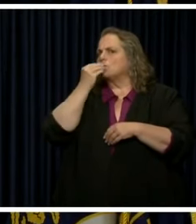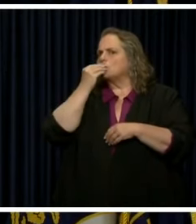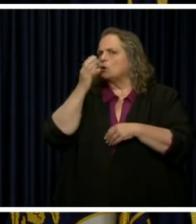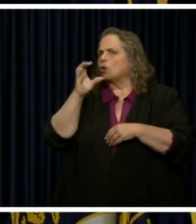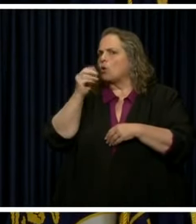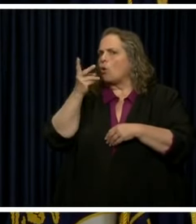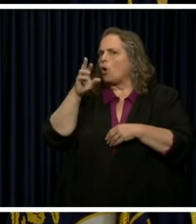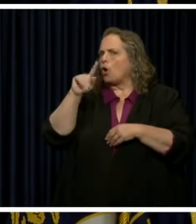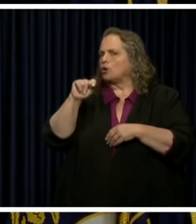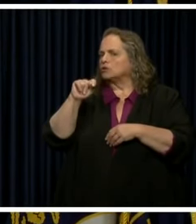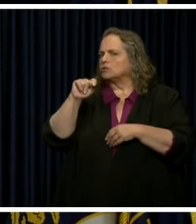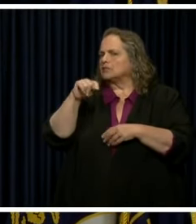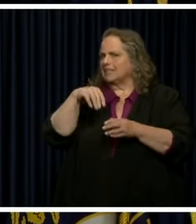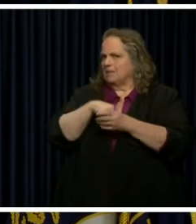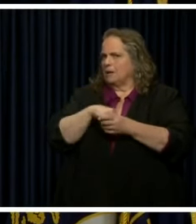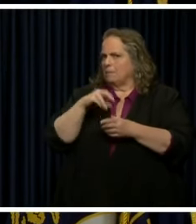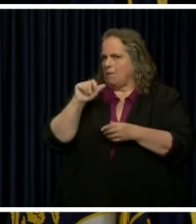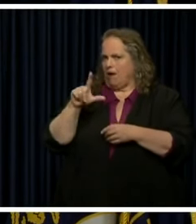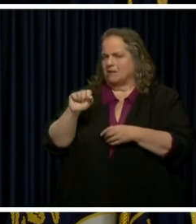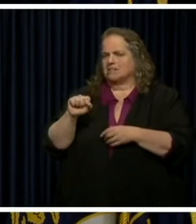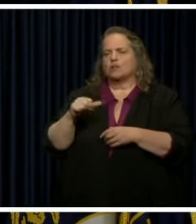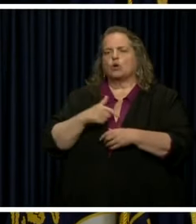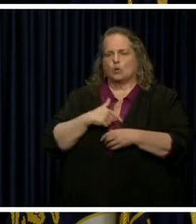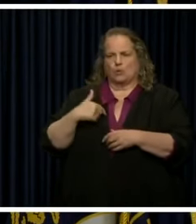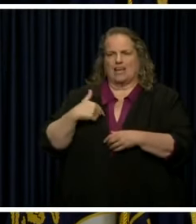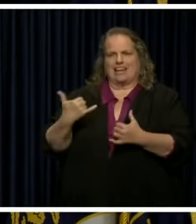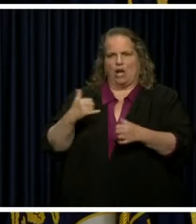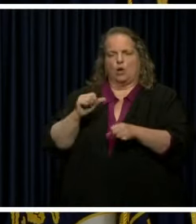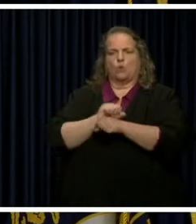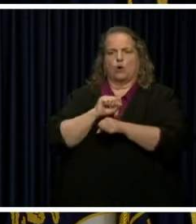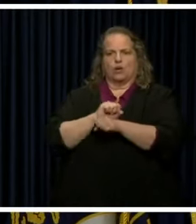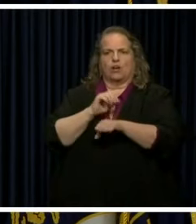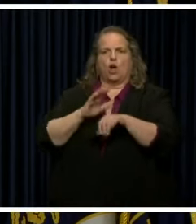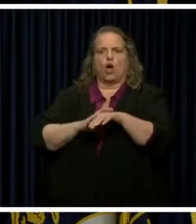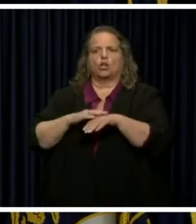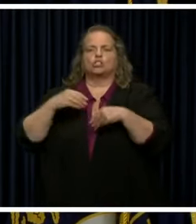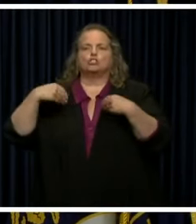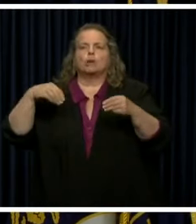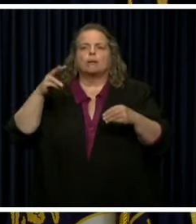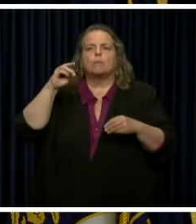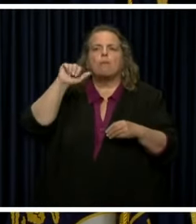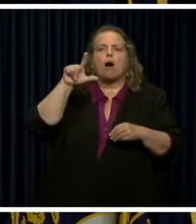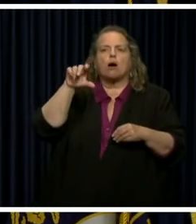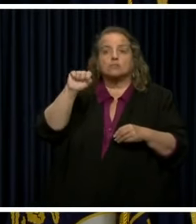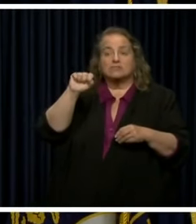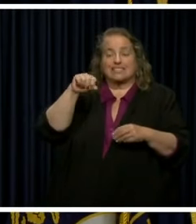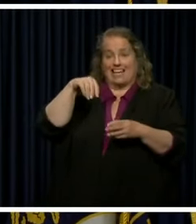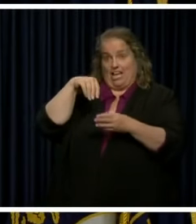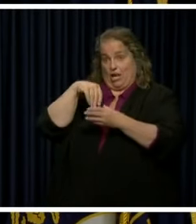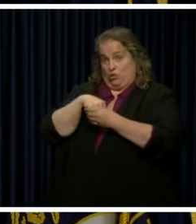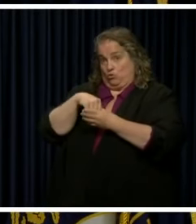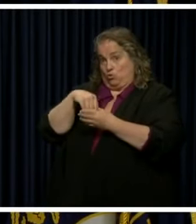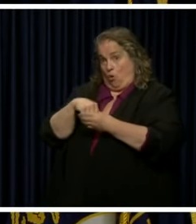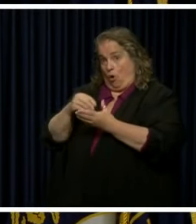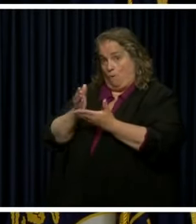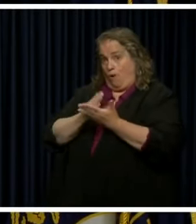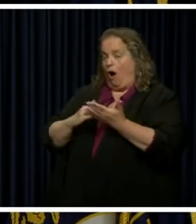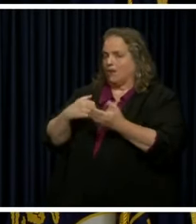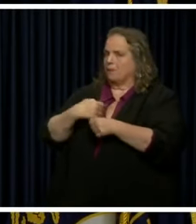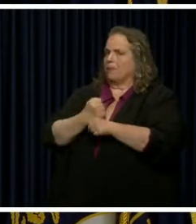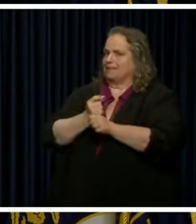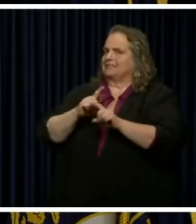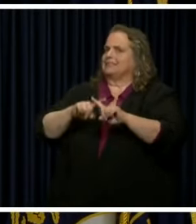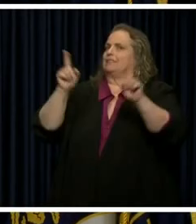working on shopping malls. The indoor part creates a different capacity issue than